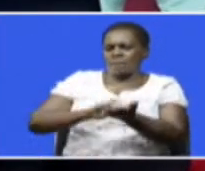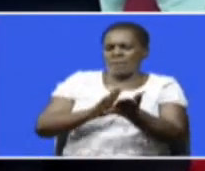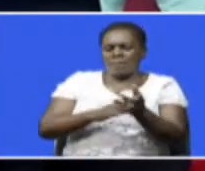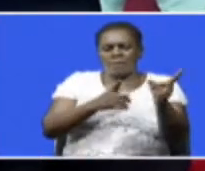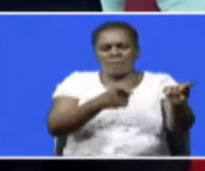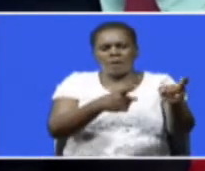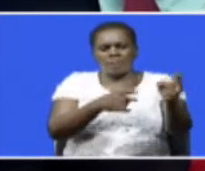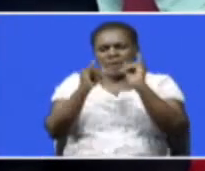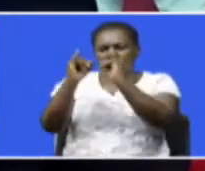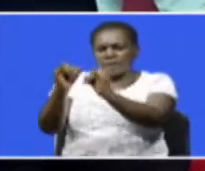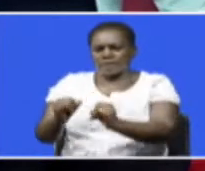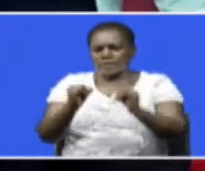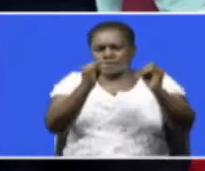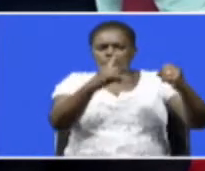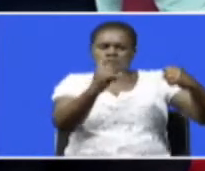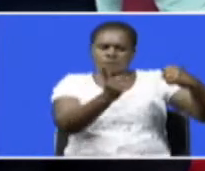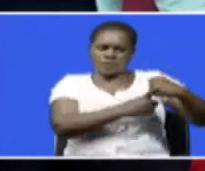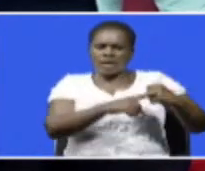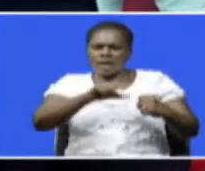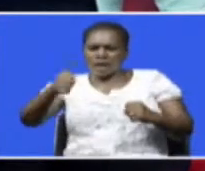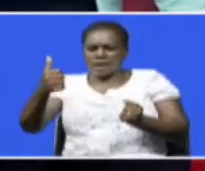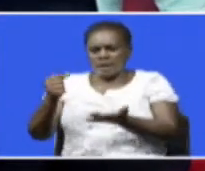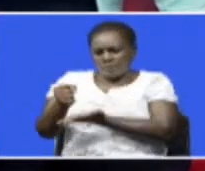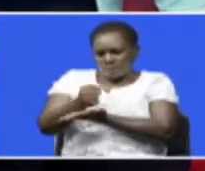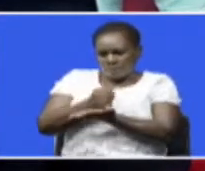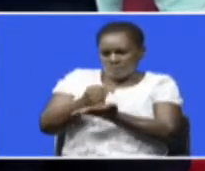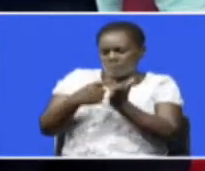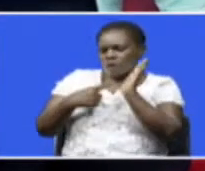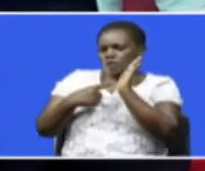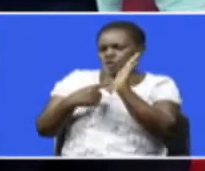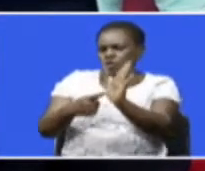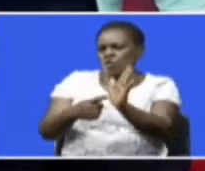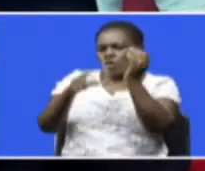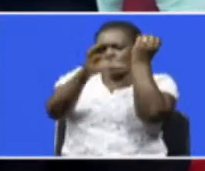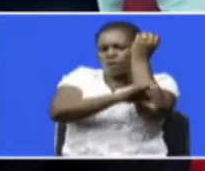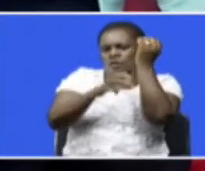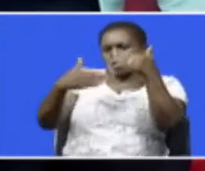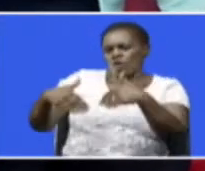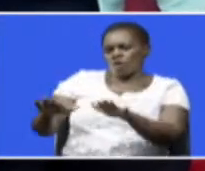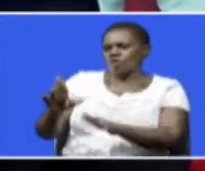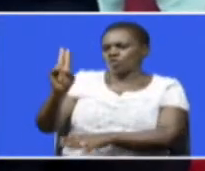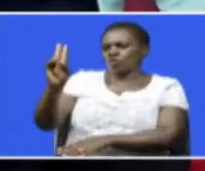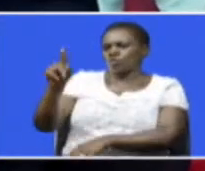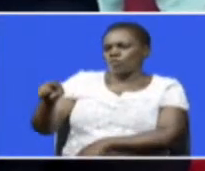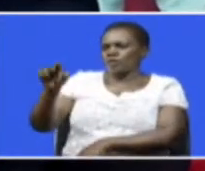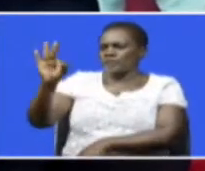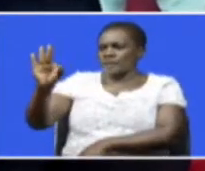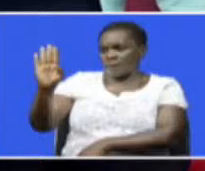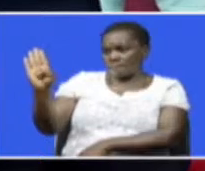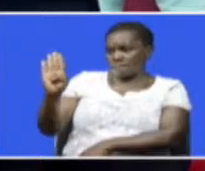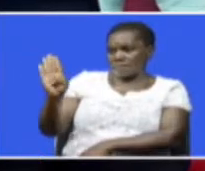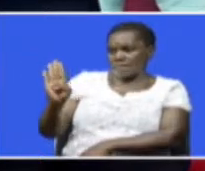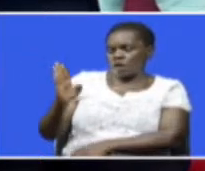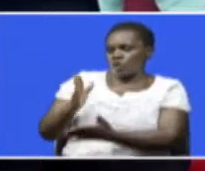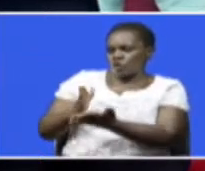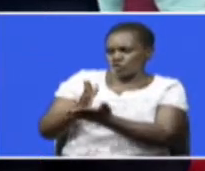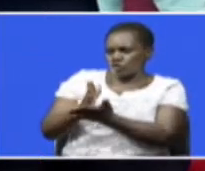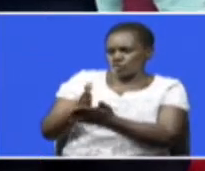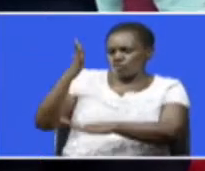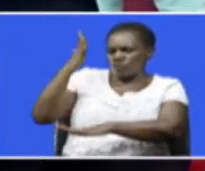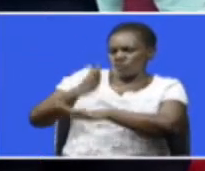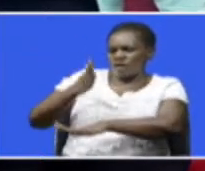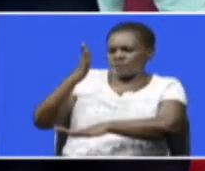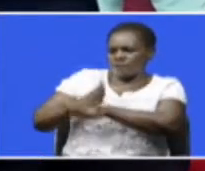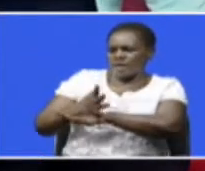6 individuals. Another audit at KEMSA had shown that the country lost some 2.3 billion shillings through dubious